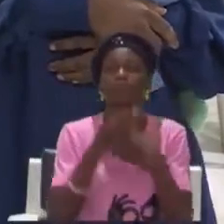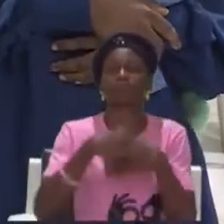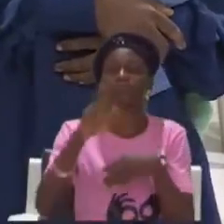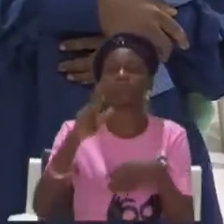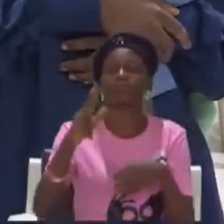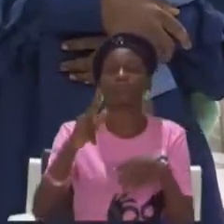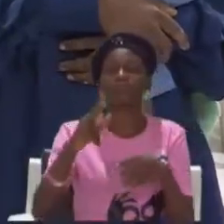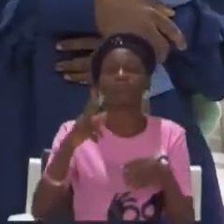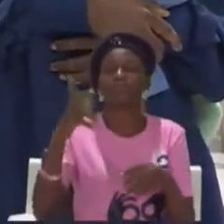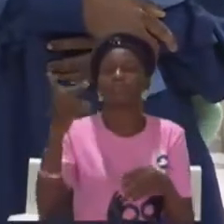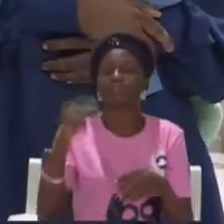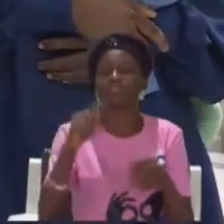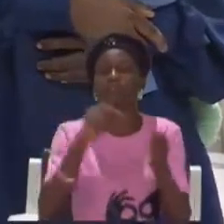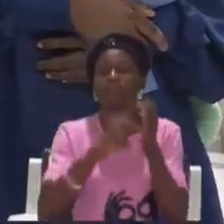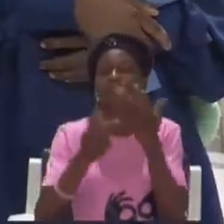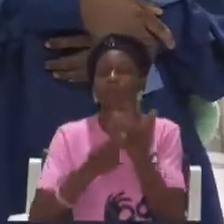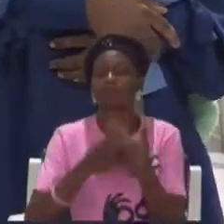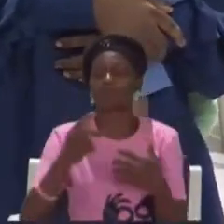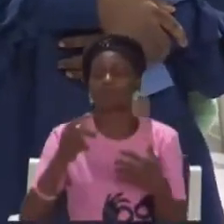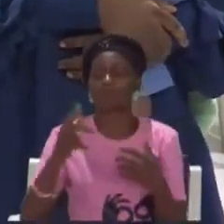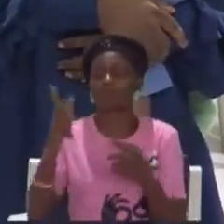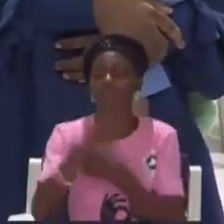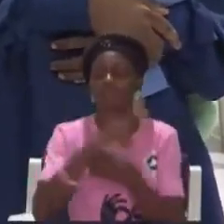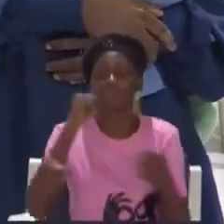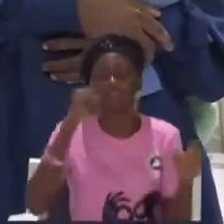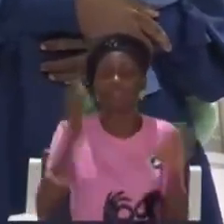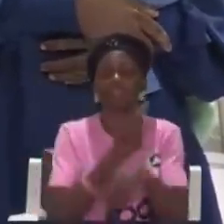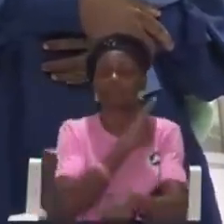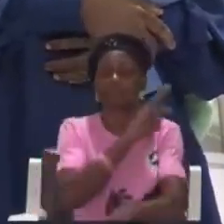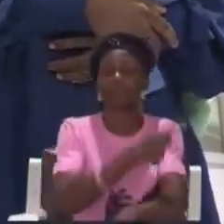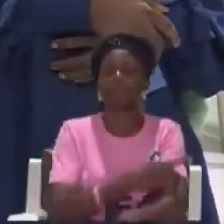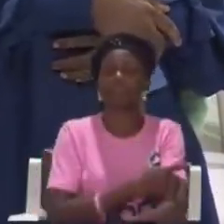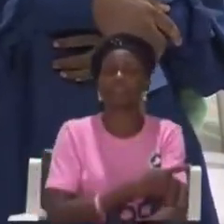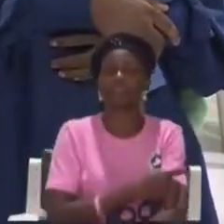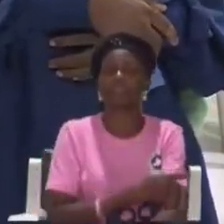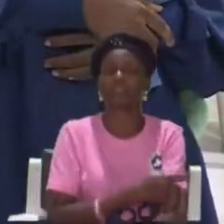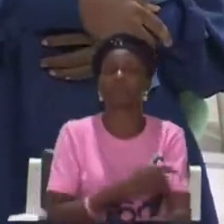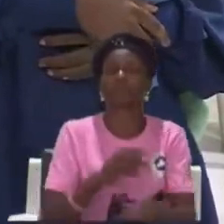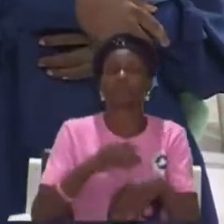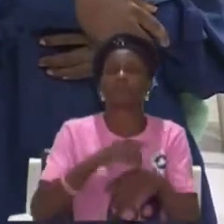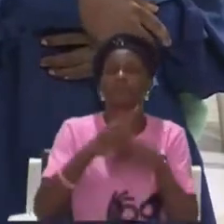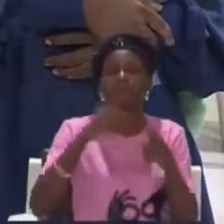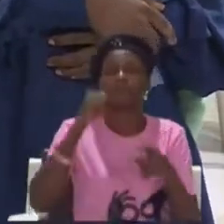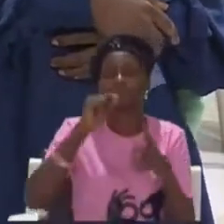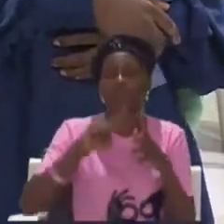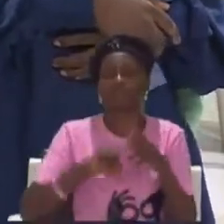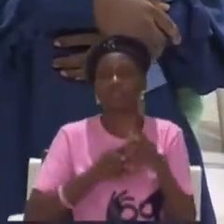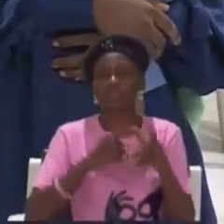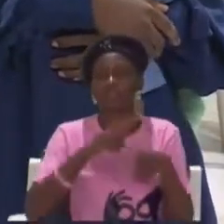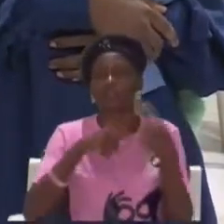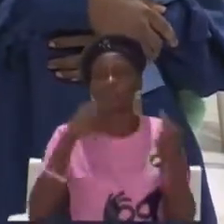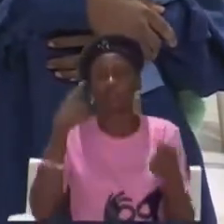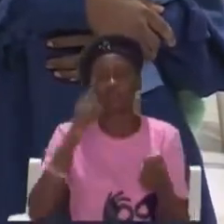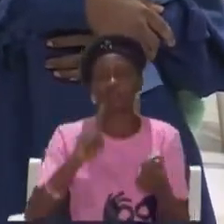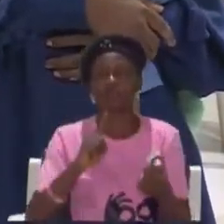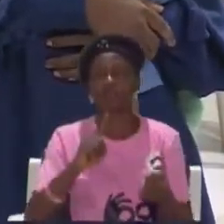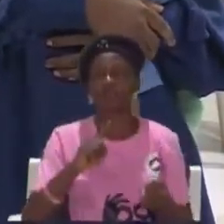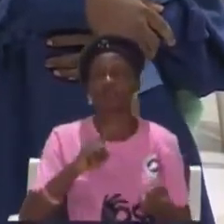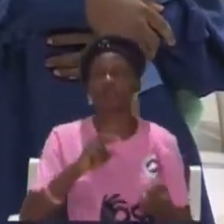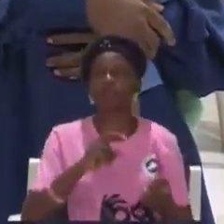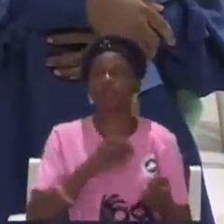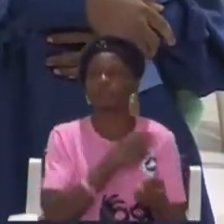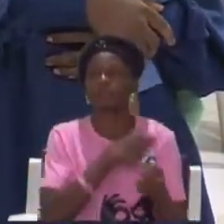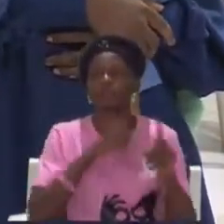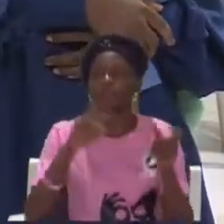3 days divine encounter, I got pregnant. When I started going for antenatal,